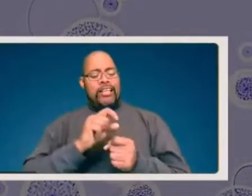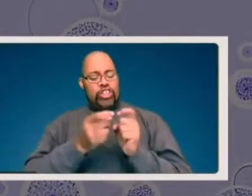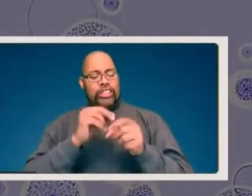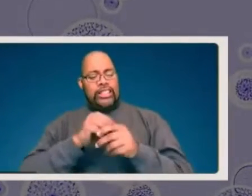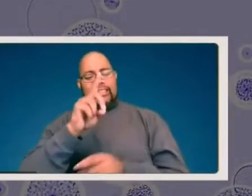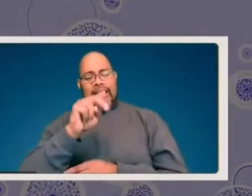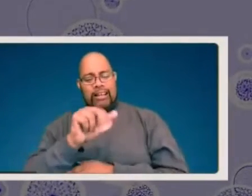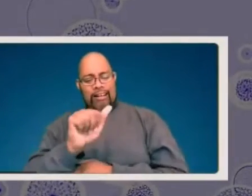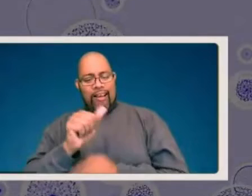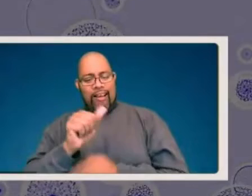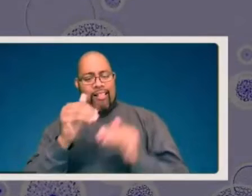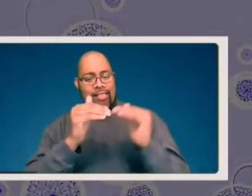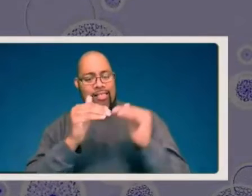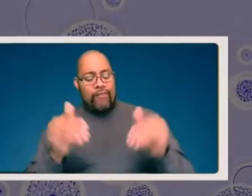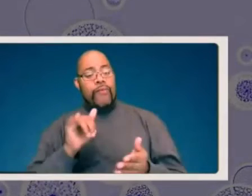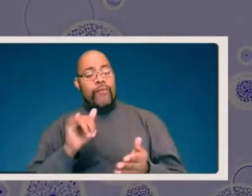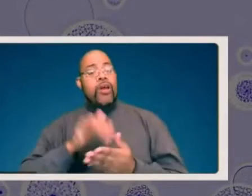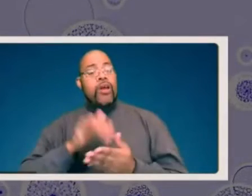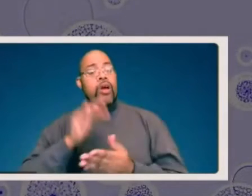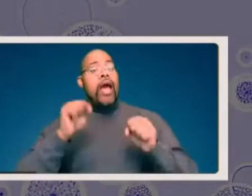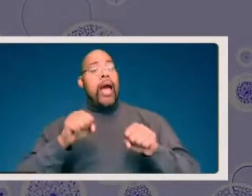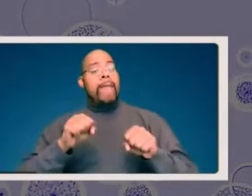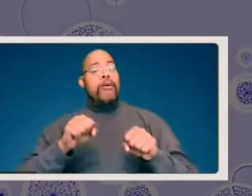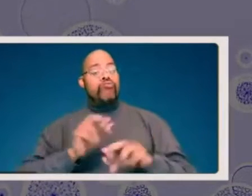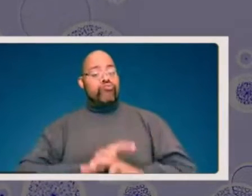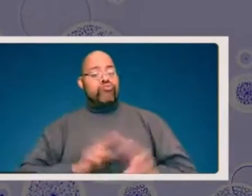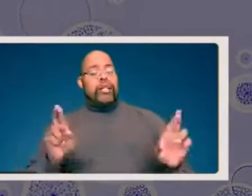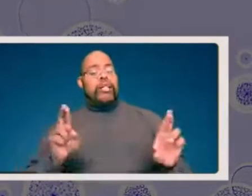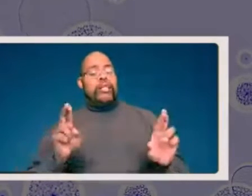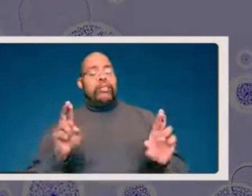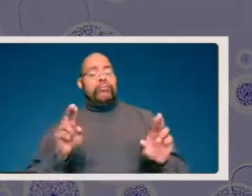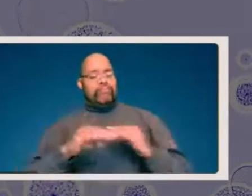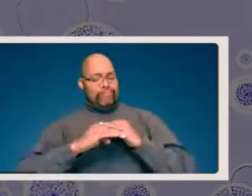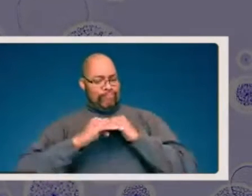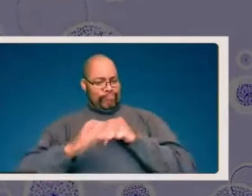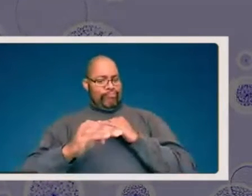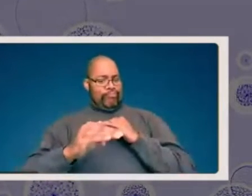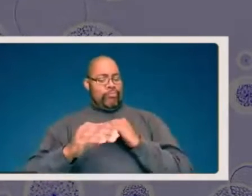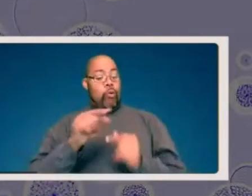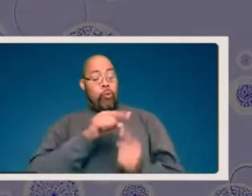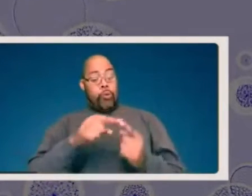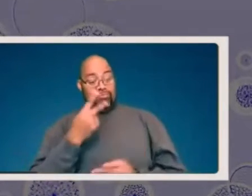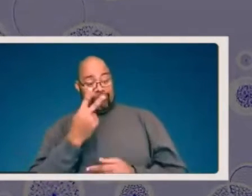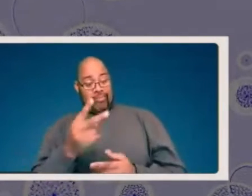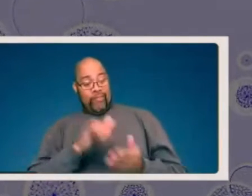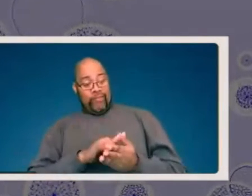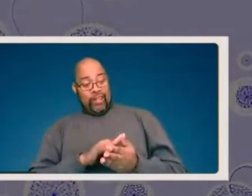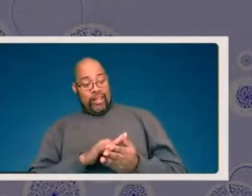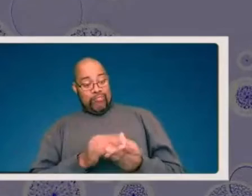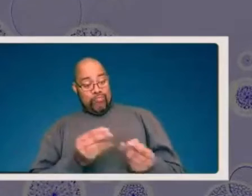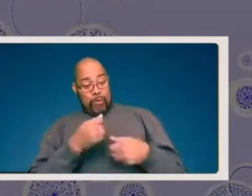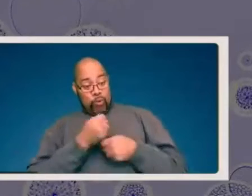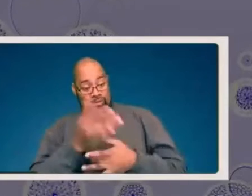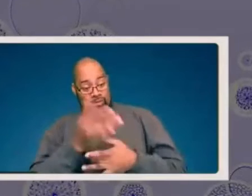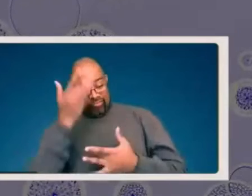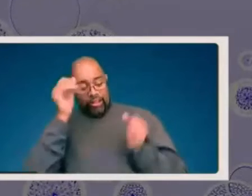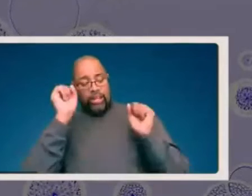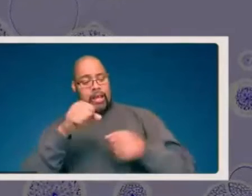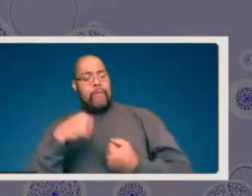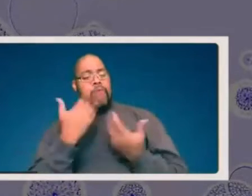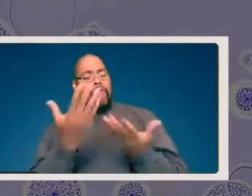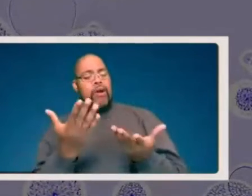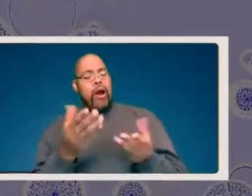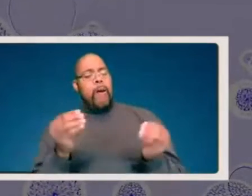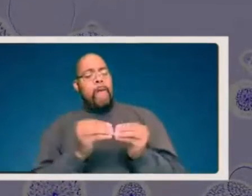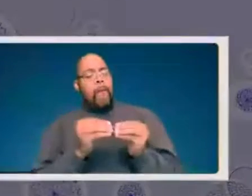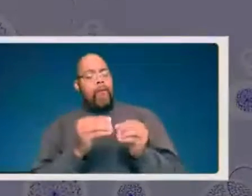level, which is going to enable a readiness state, so that when they see the antigen, they're able to provide a